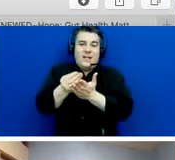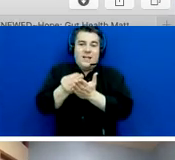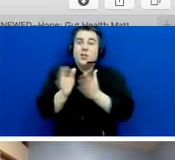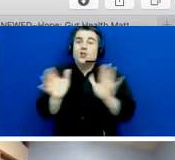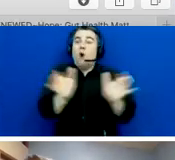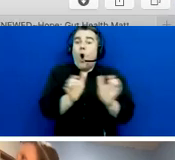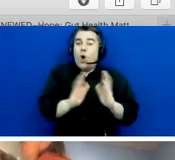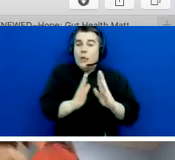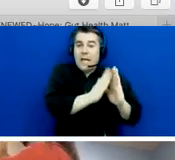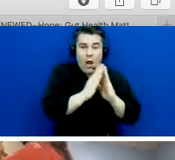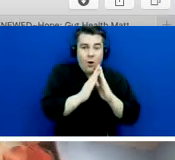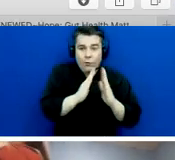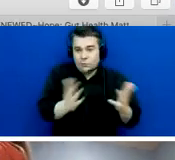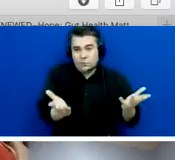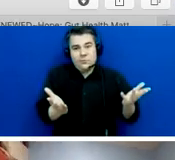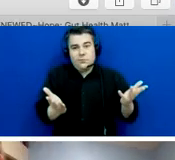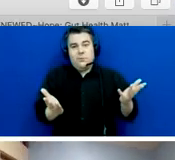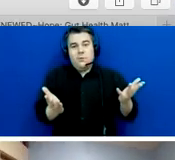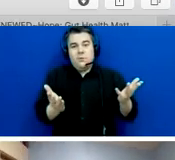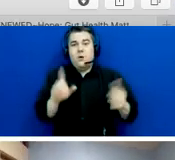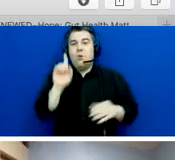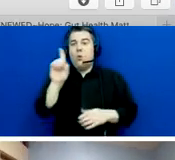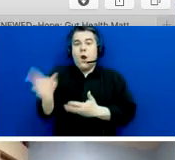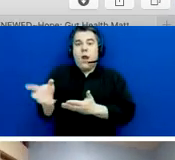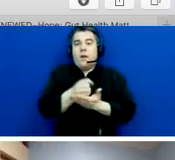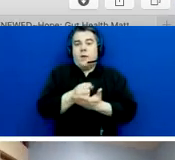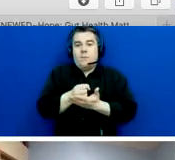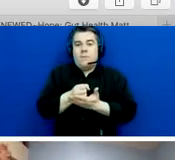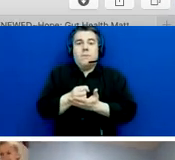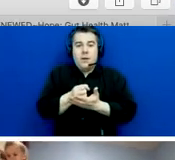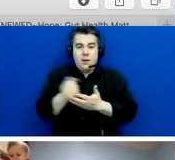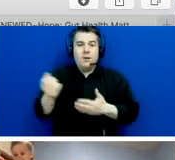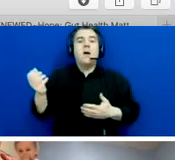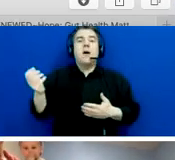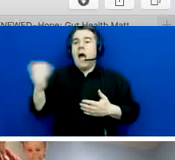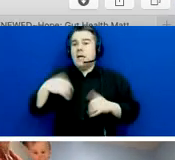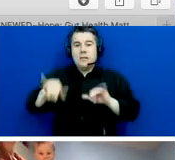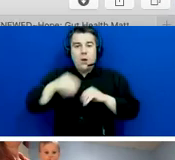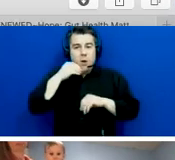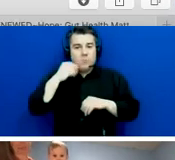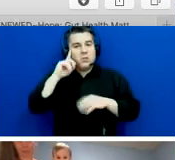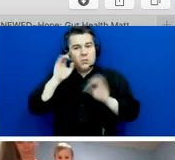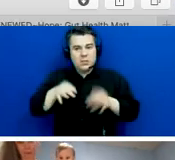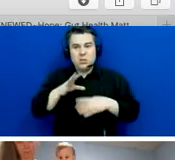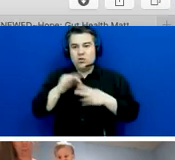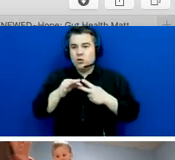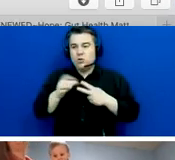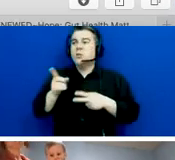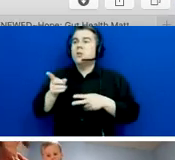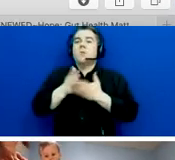USA, we went down to 1 income. I was home and we made some choices where it was, no, this is important.